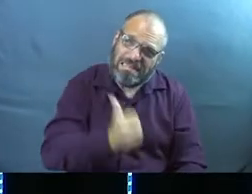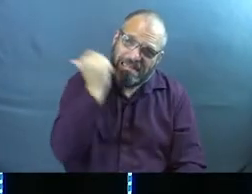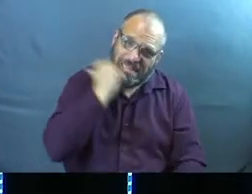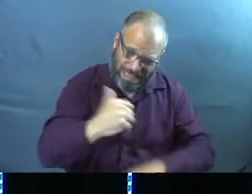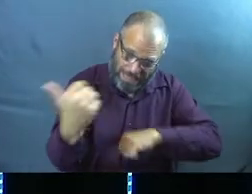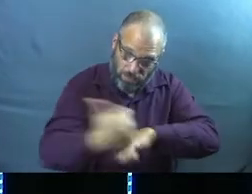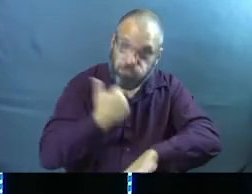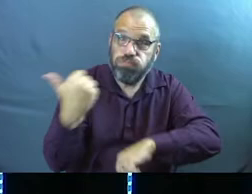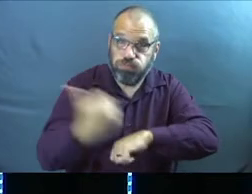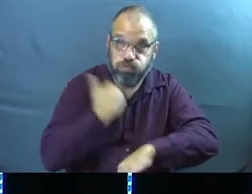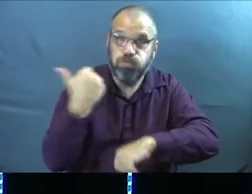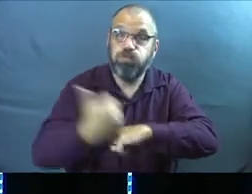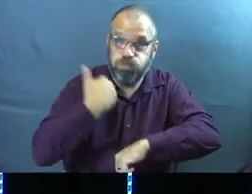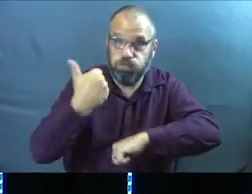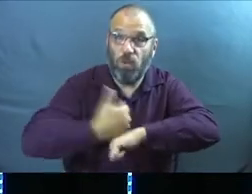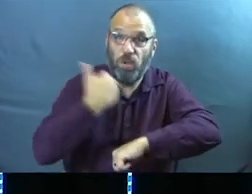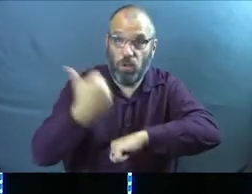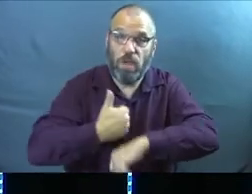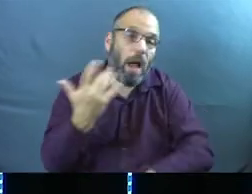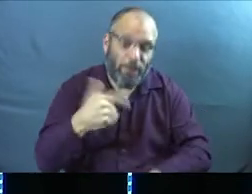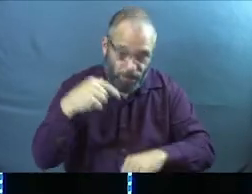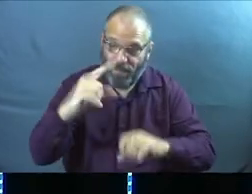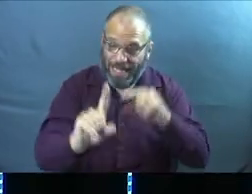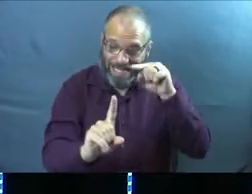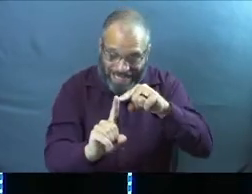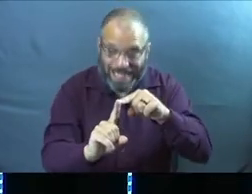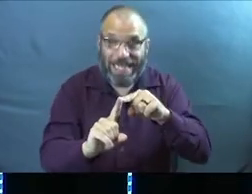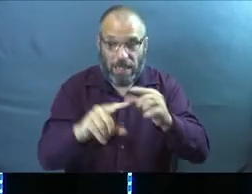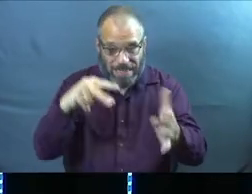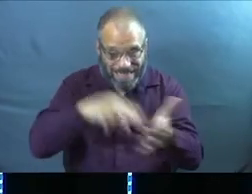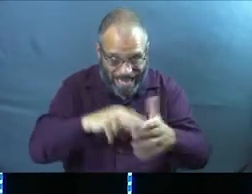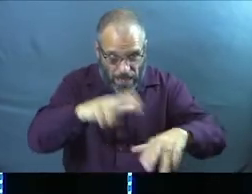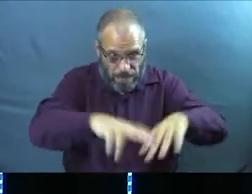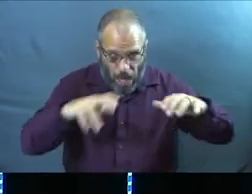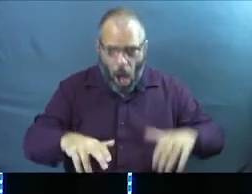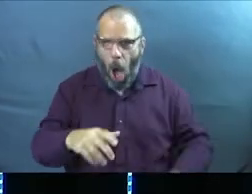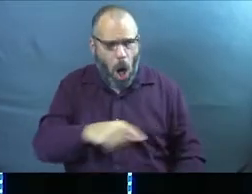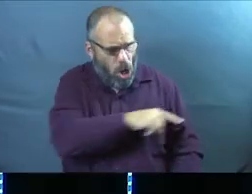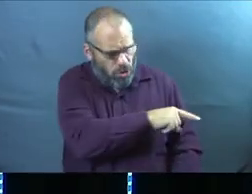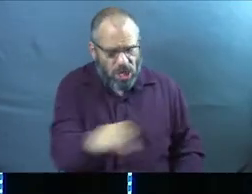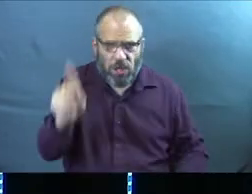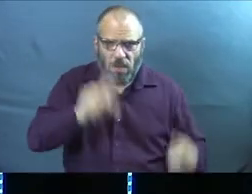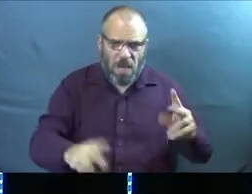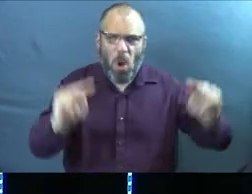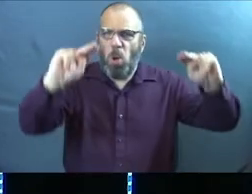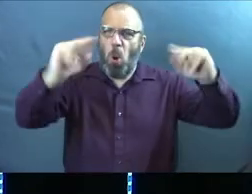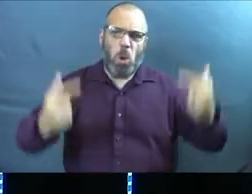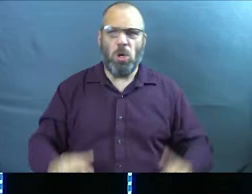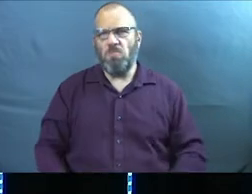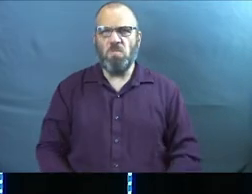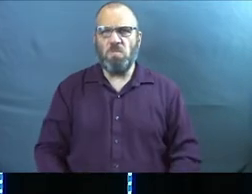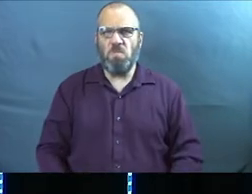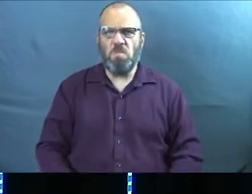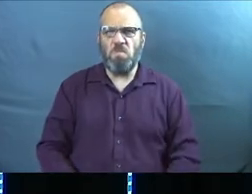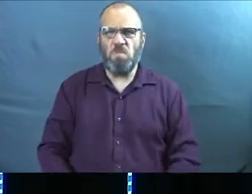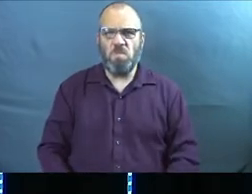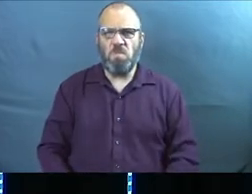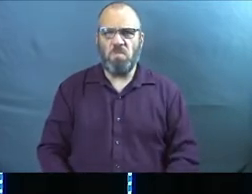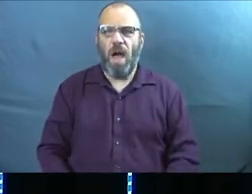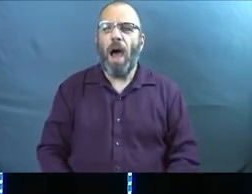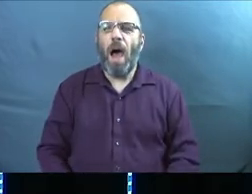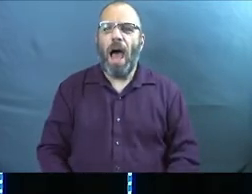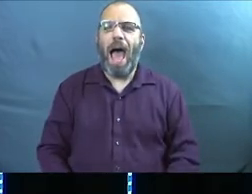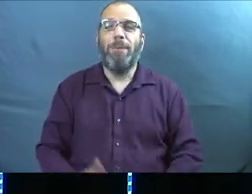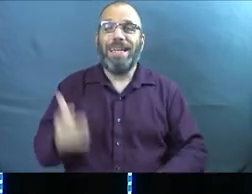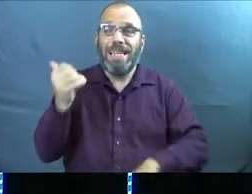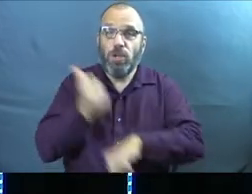never stopped accusing us. Not only did he stand in God's throne room and say, these people are no good, but he